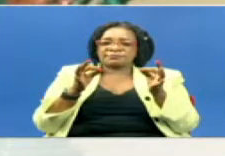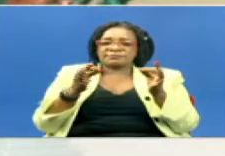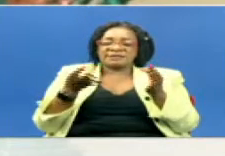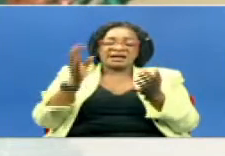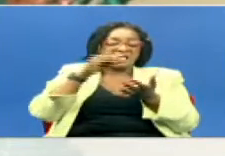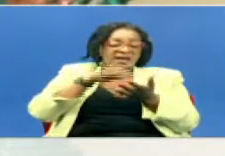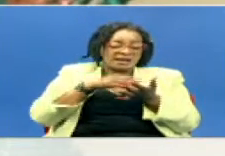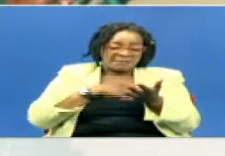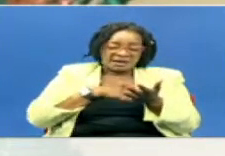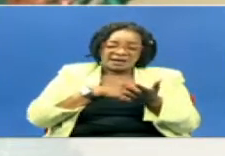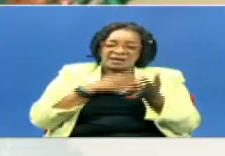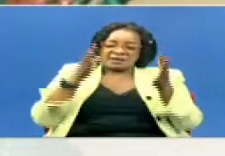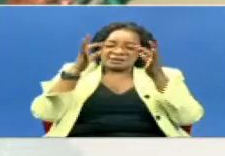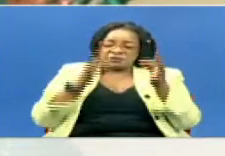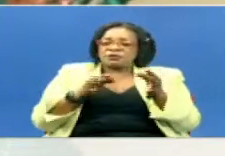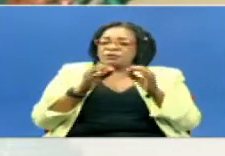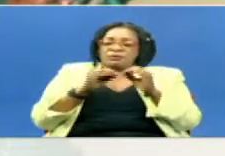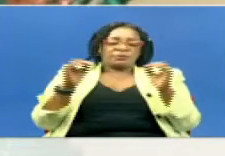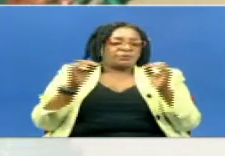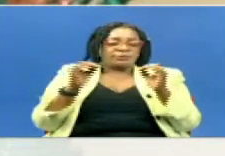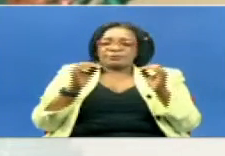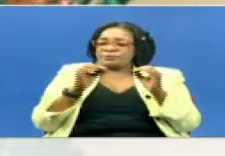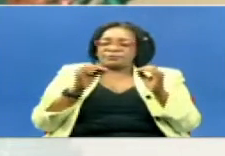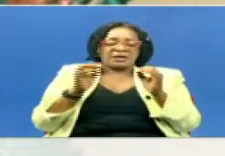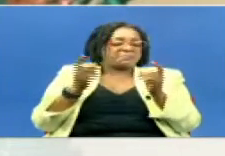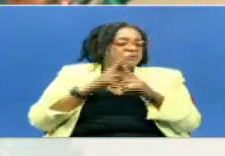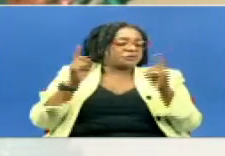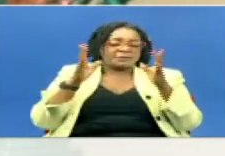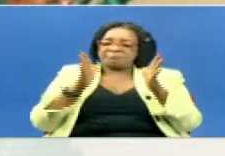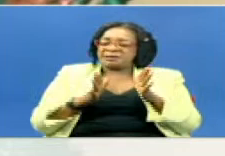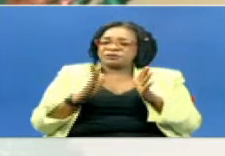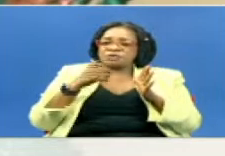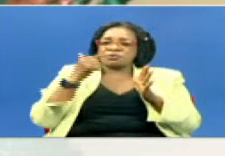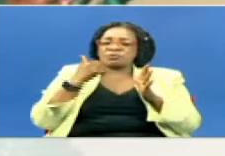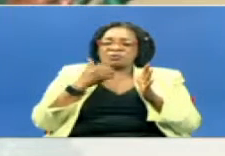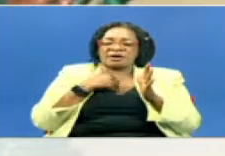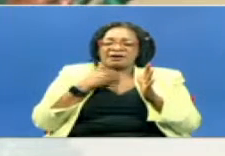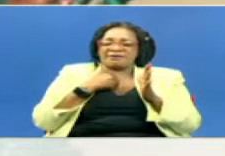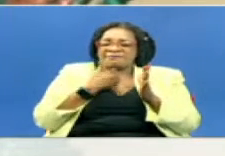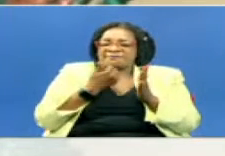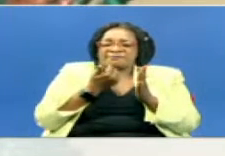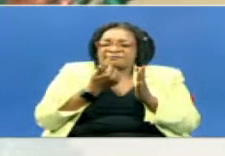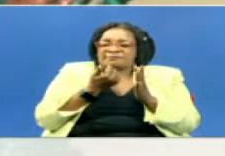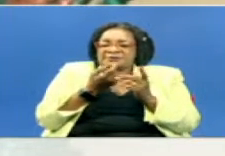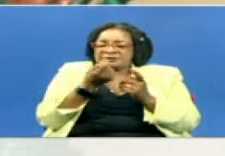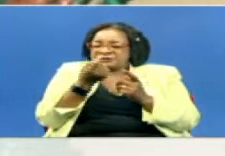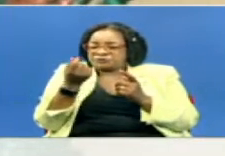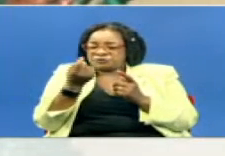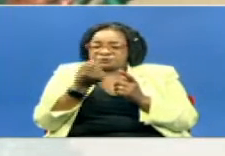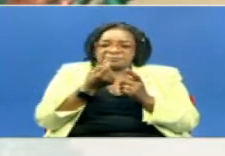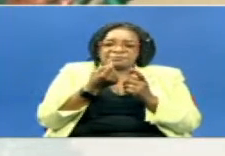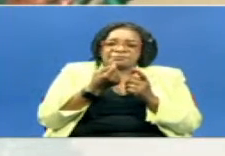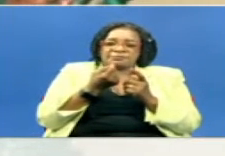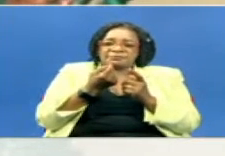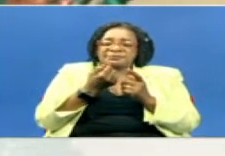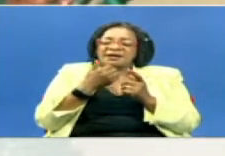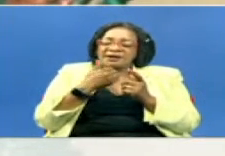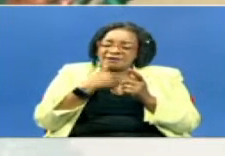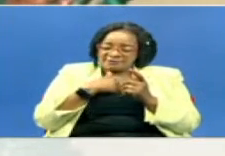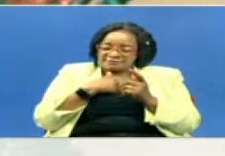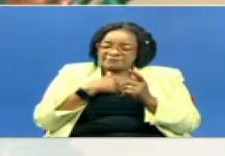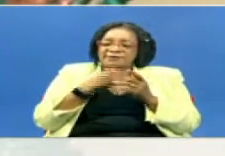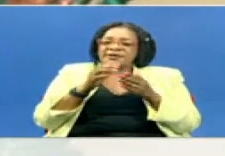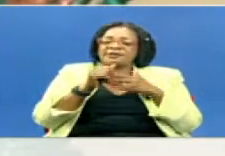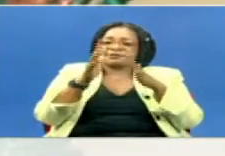my decision, by the way. I'm not the type of person who takes individual decisions. I lead a political movement called Wiper Democratic